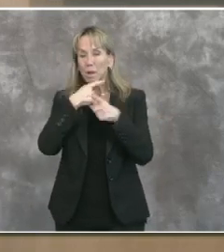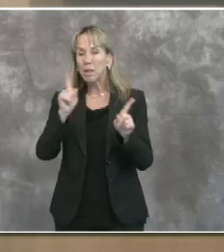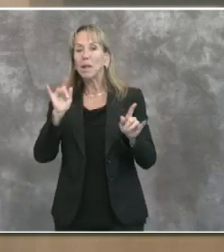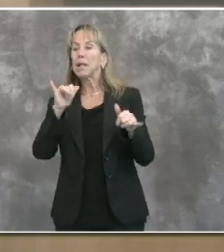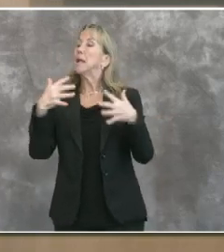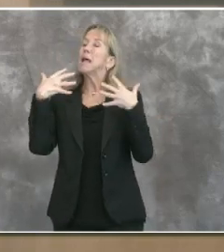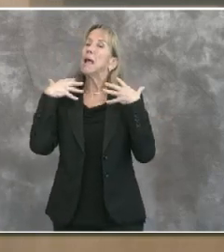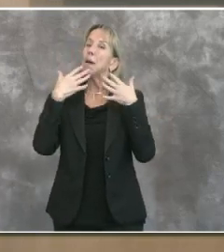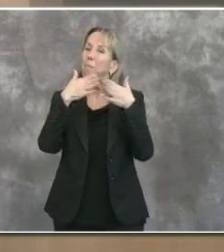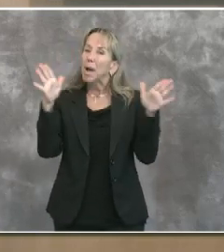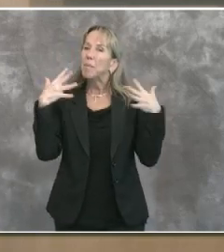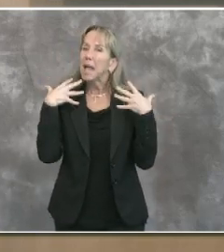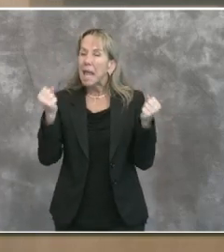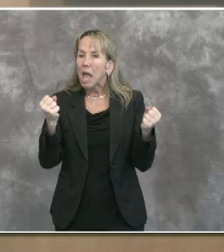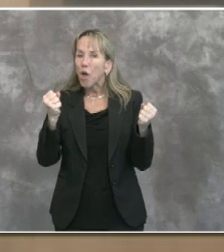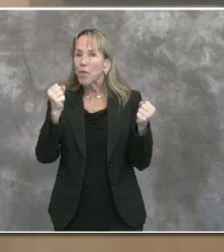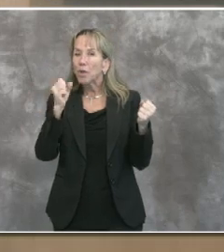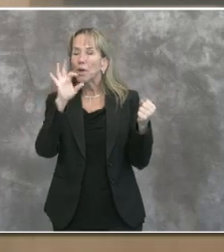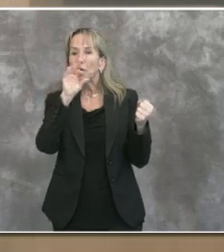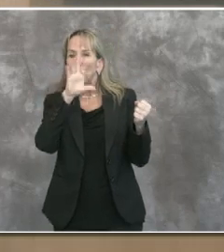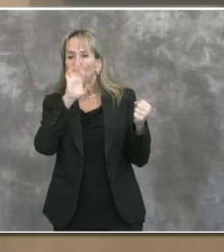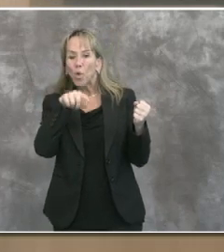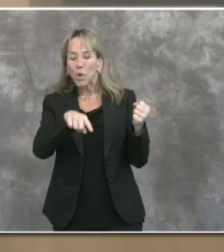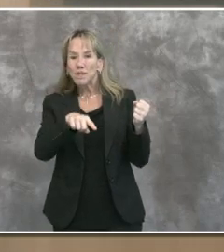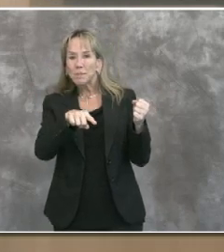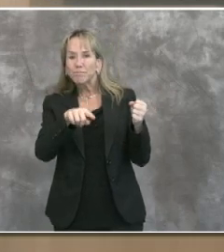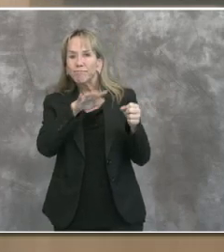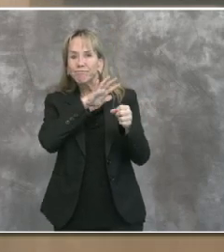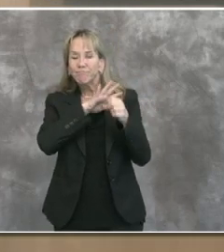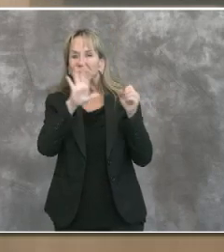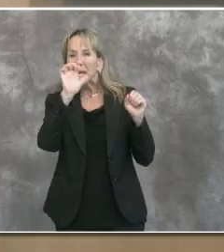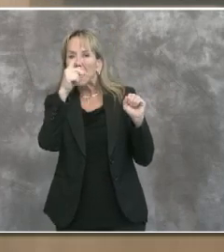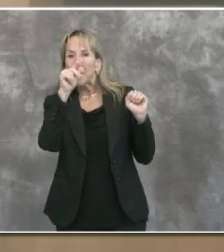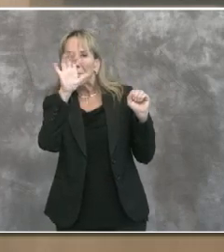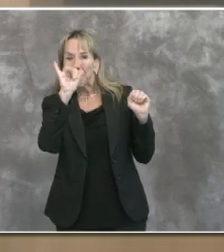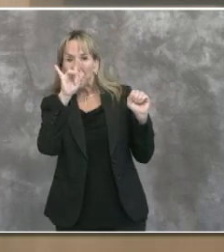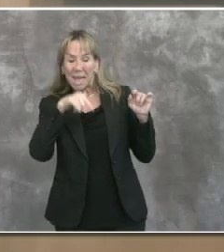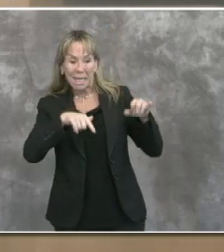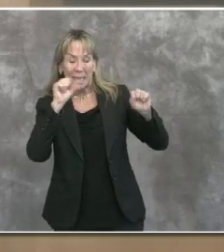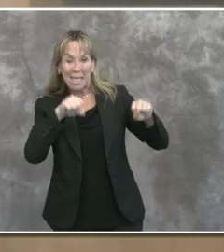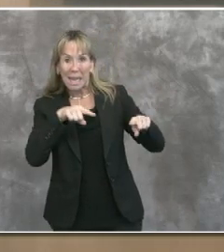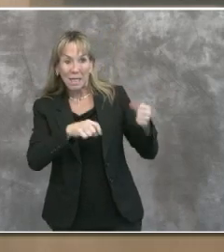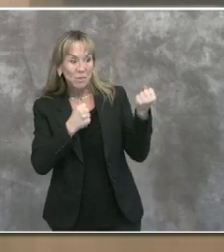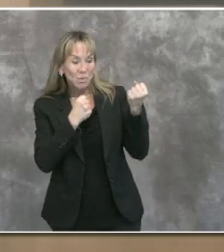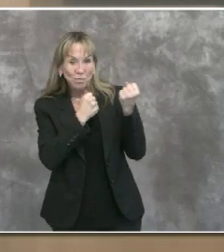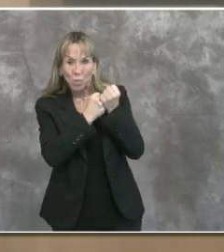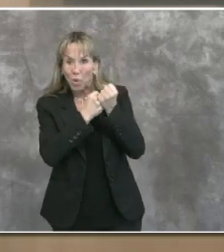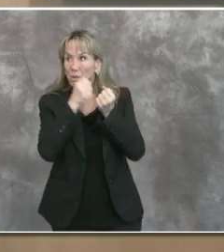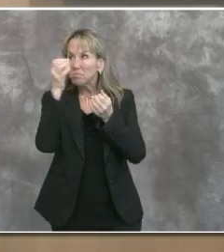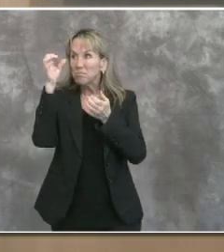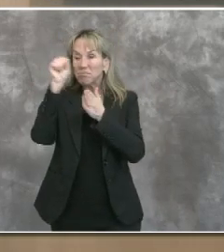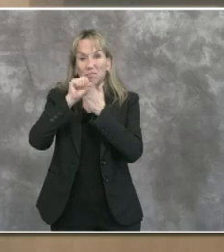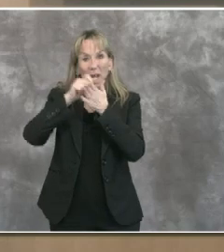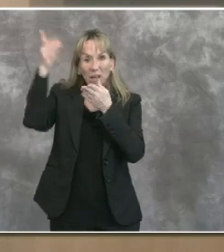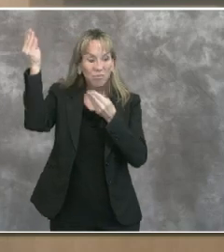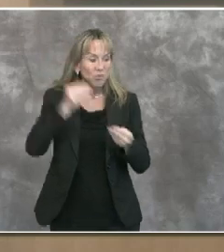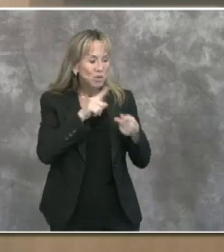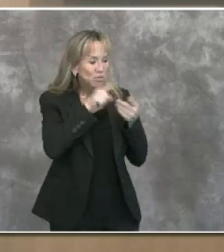force capacity and talked about the importance of contact tracing and indicated that there would be support from the state